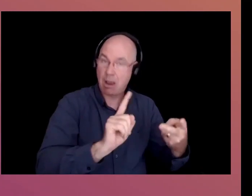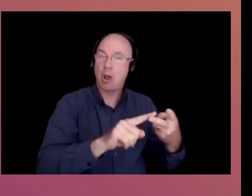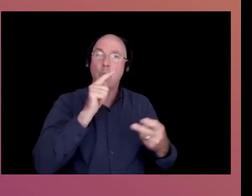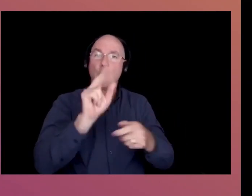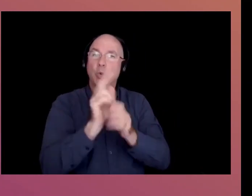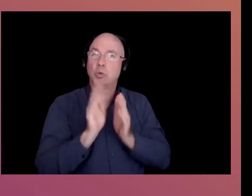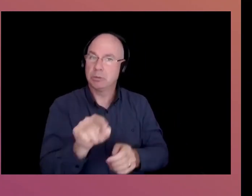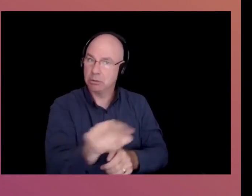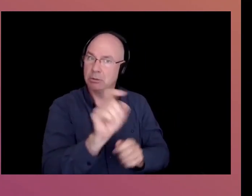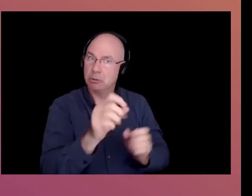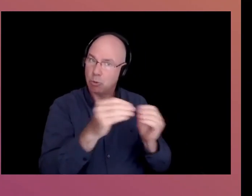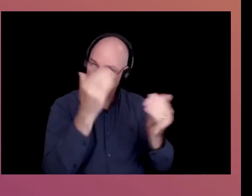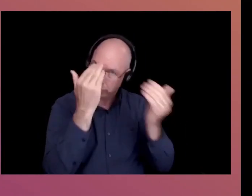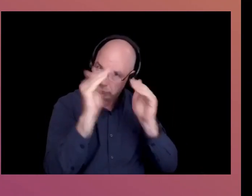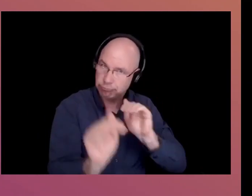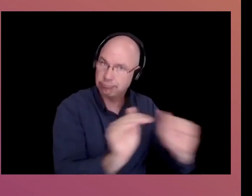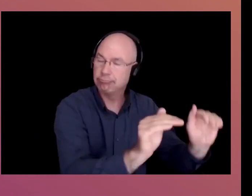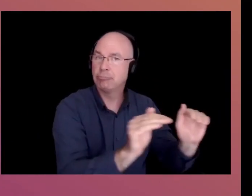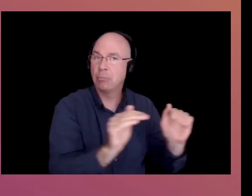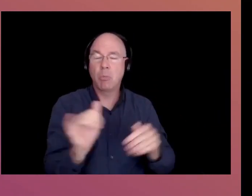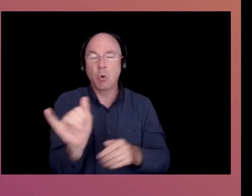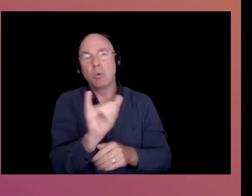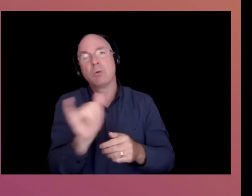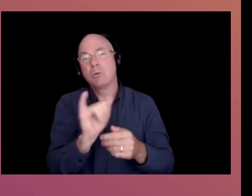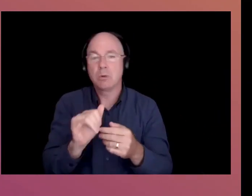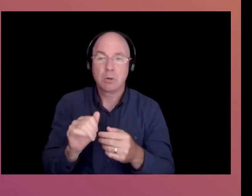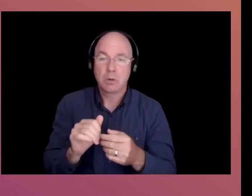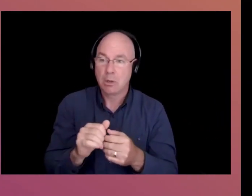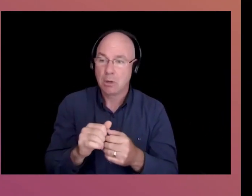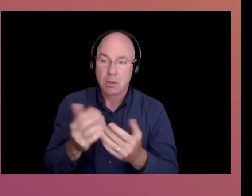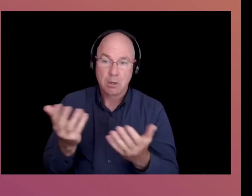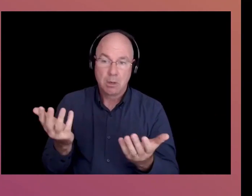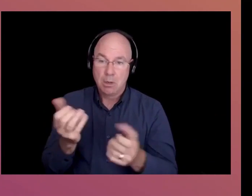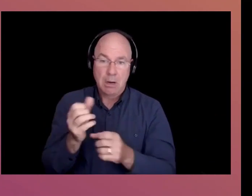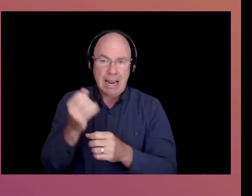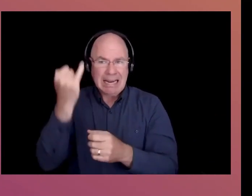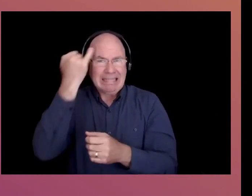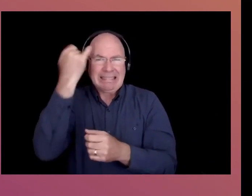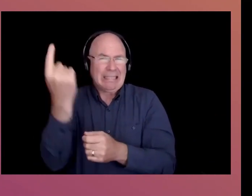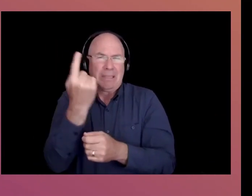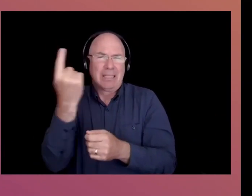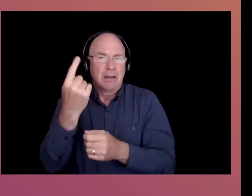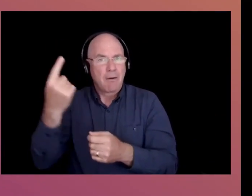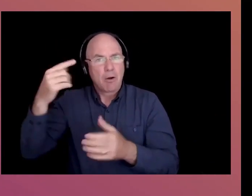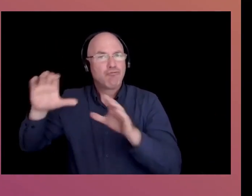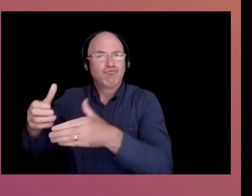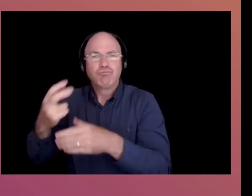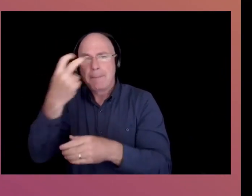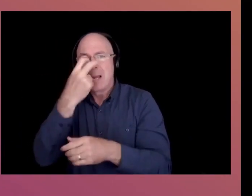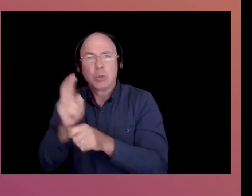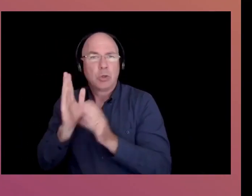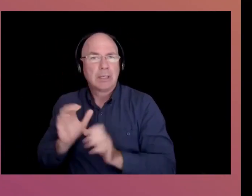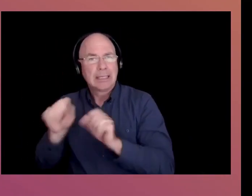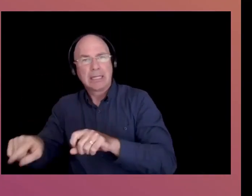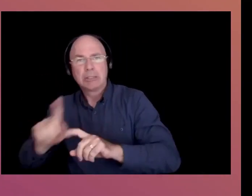is we might be able to build some mechanism for blind users to report accessibility